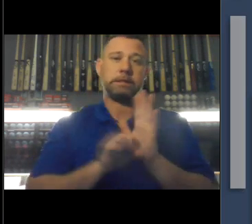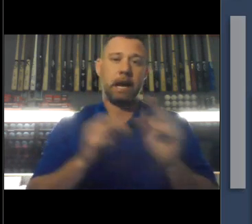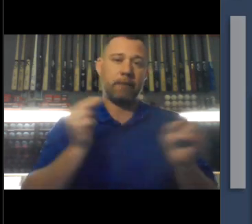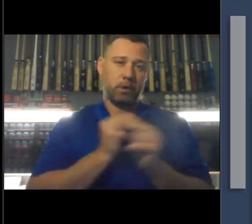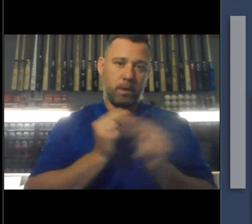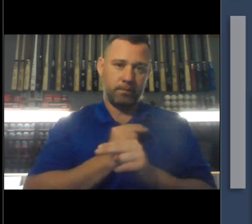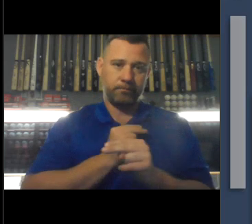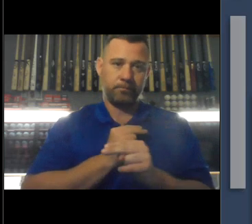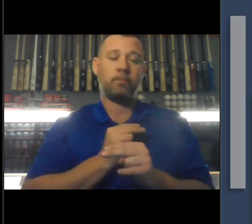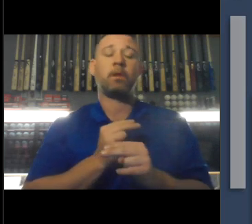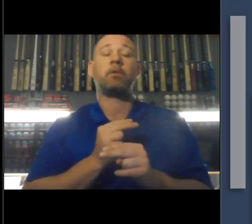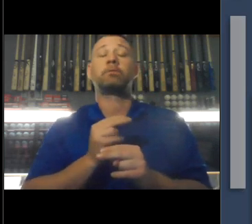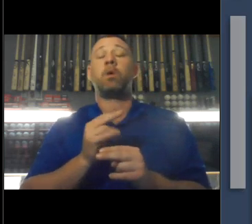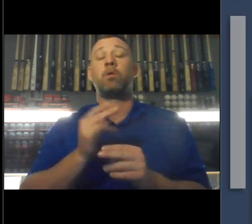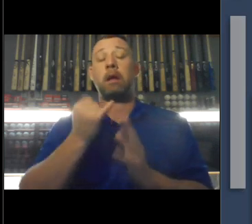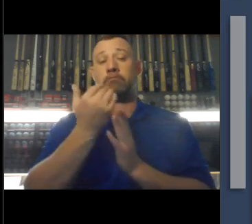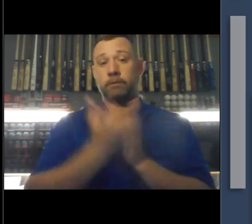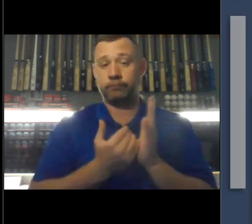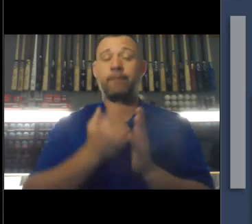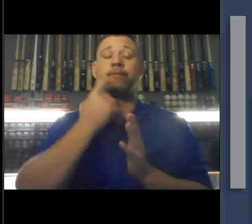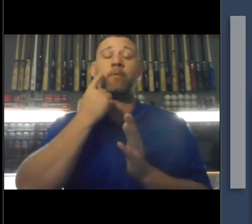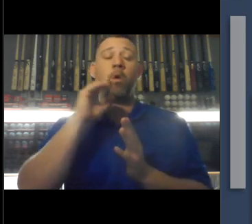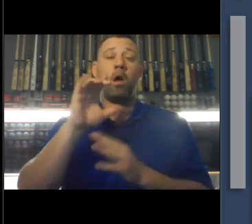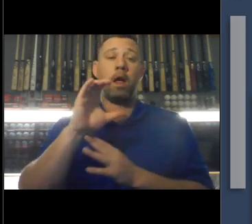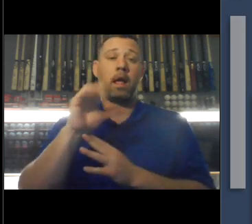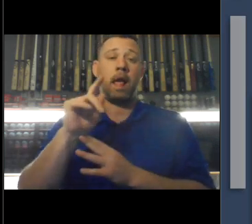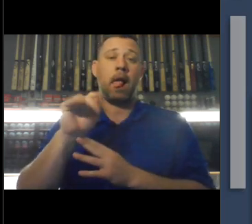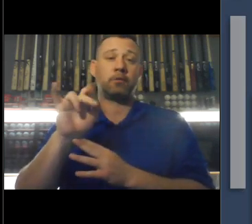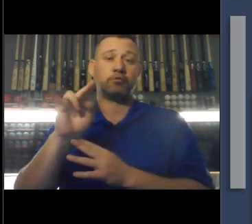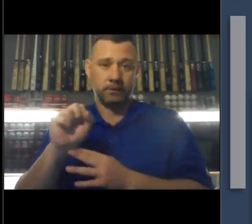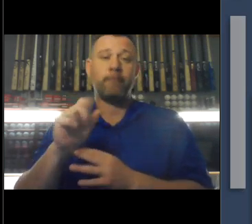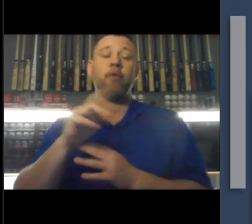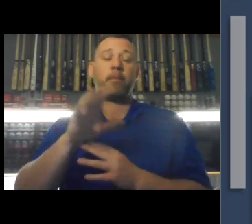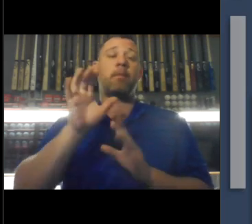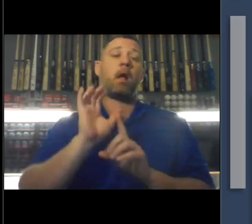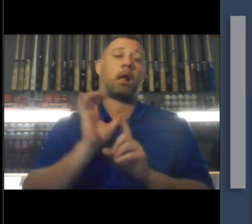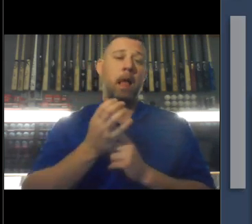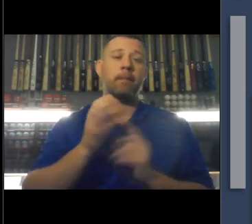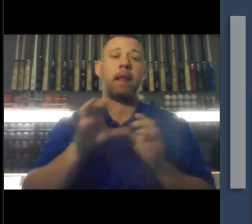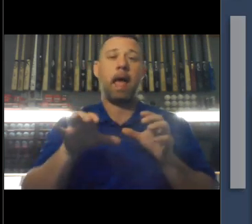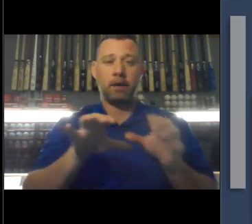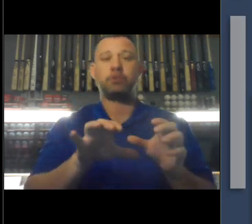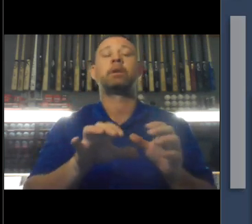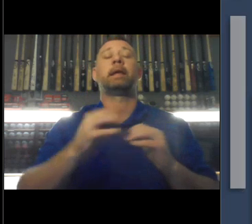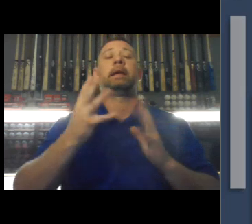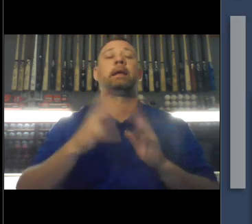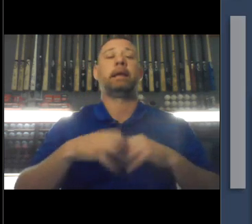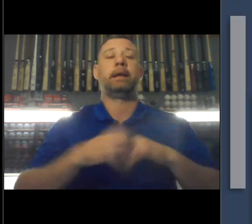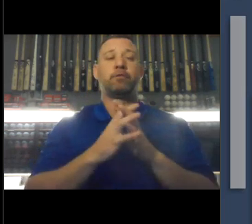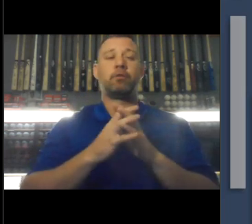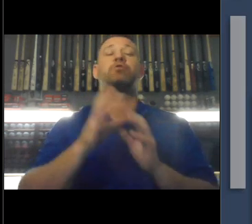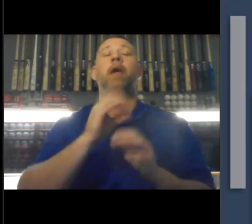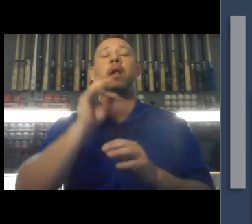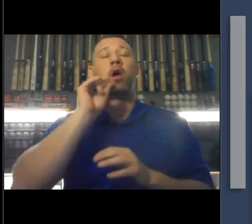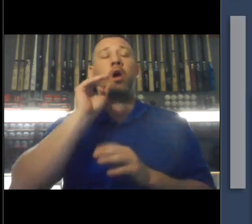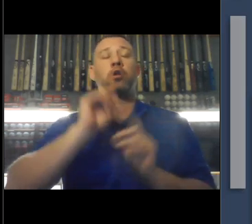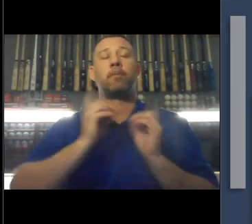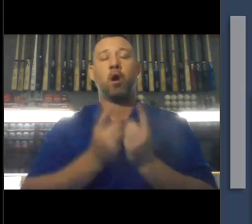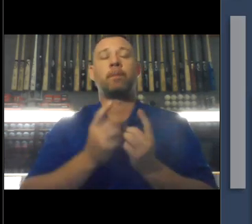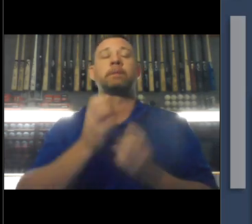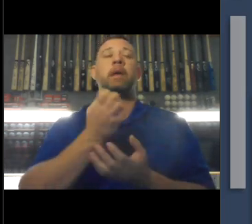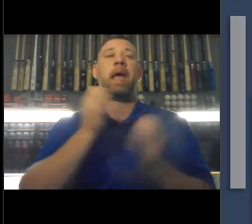for Caltrans to incorporate strategies from the Climate Action Plan for Transportation Infrastructure and from the department's equity